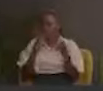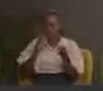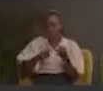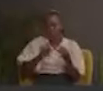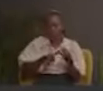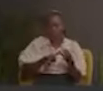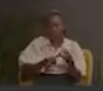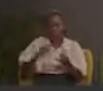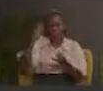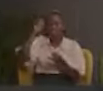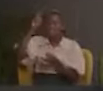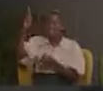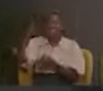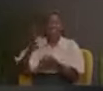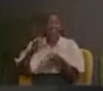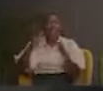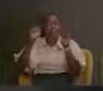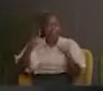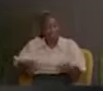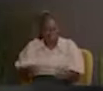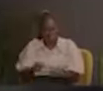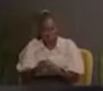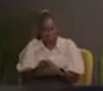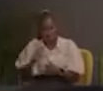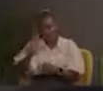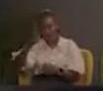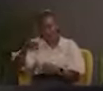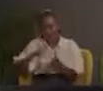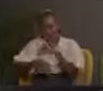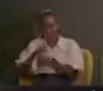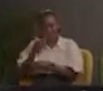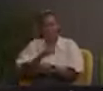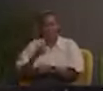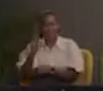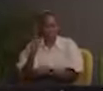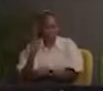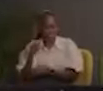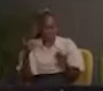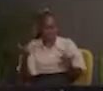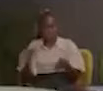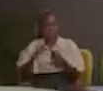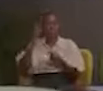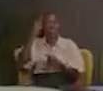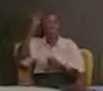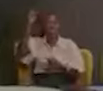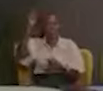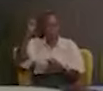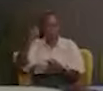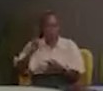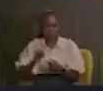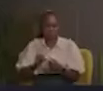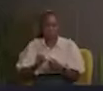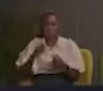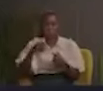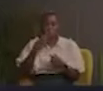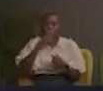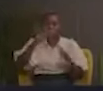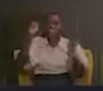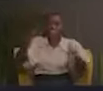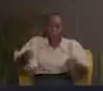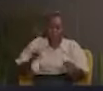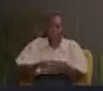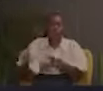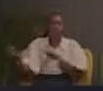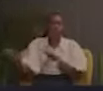ability. Ephesians chapter 3 and verse 20 now. Now unto him, the Bible says, who is able to do.